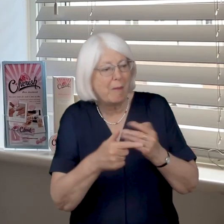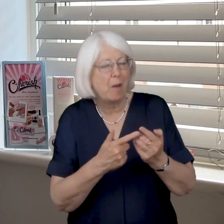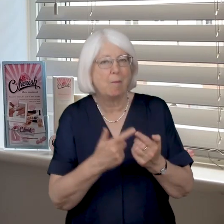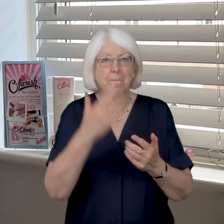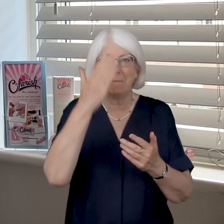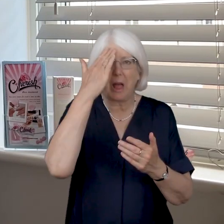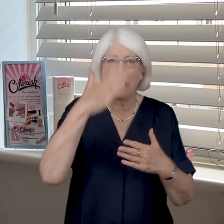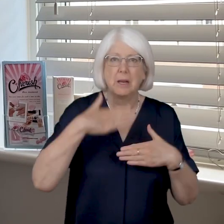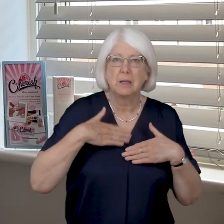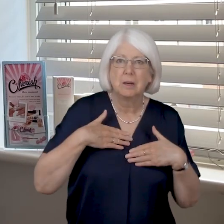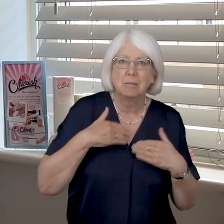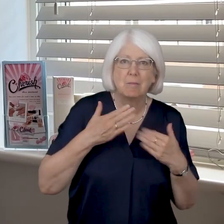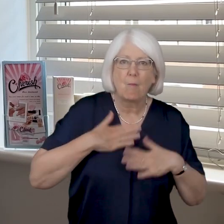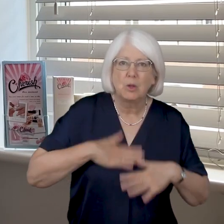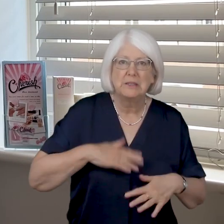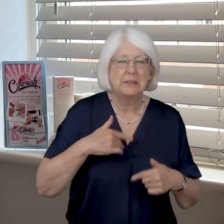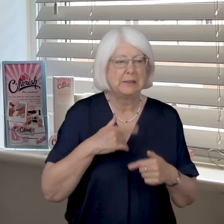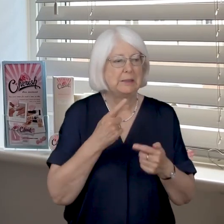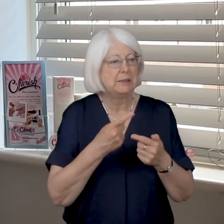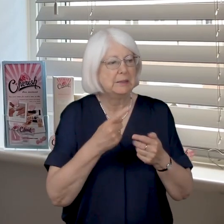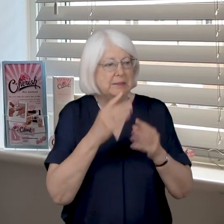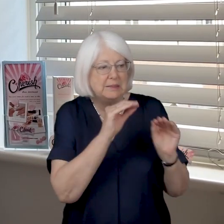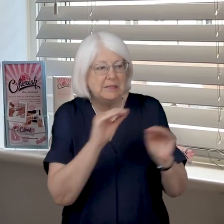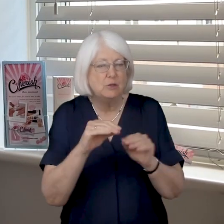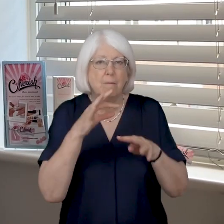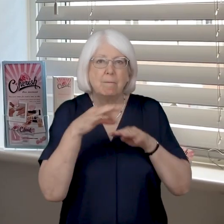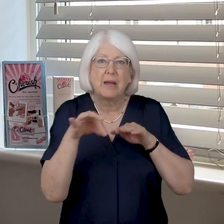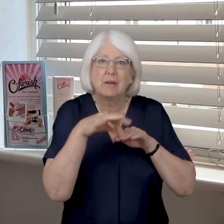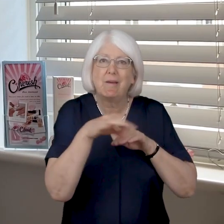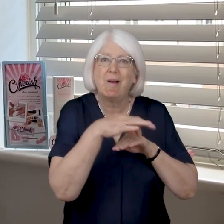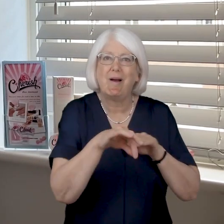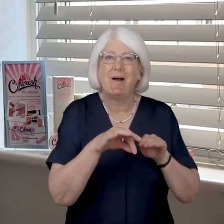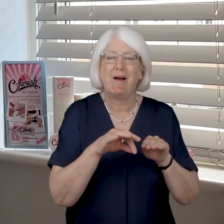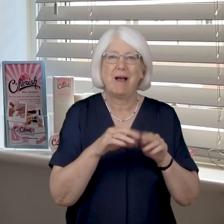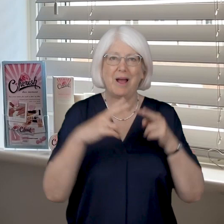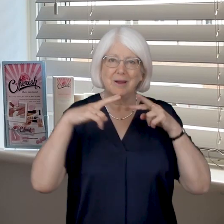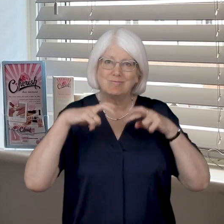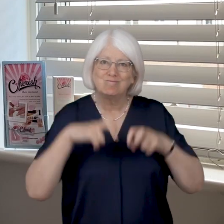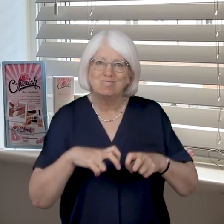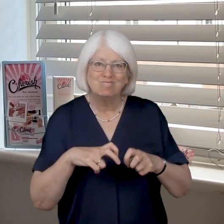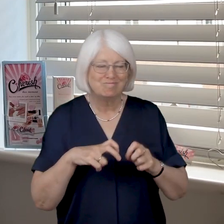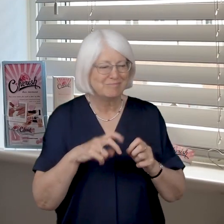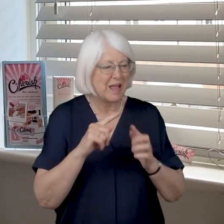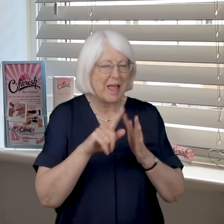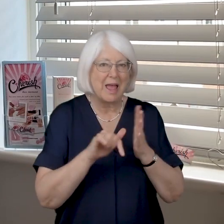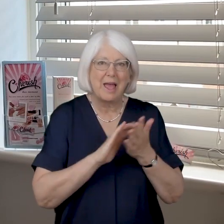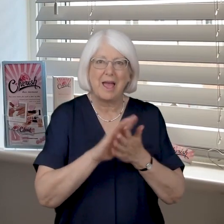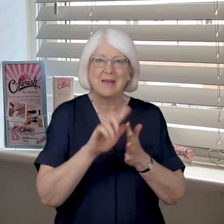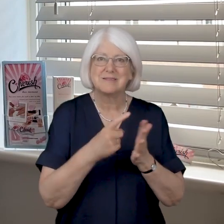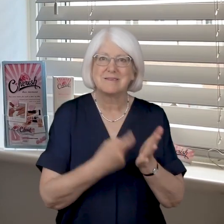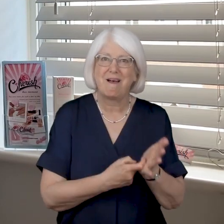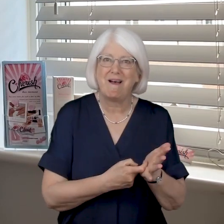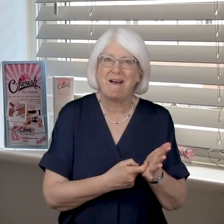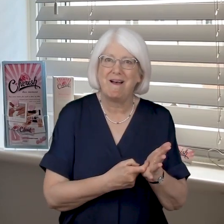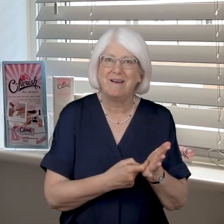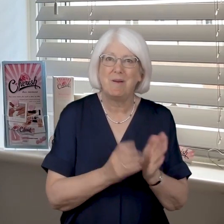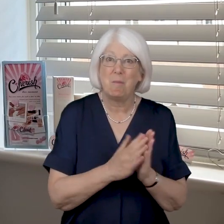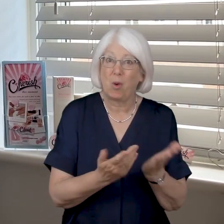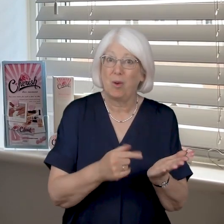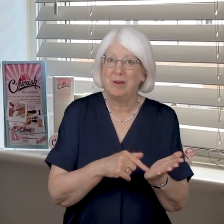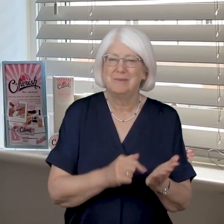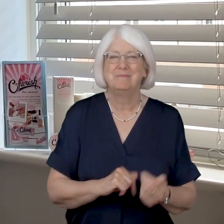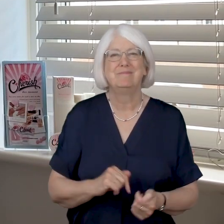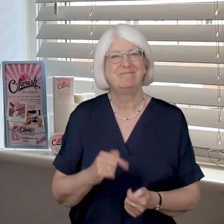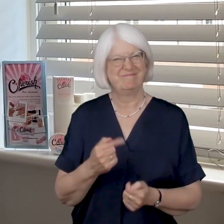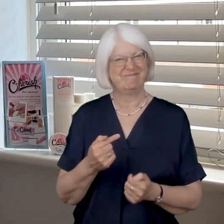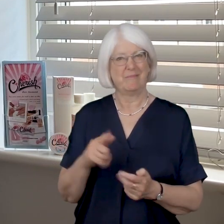issues and discovering the Book of Esther. Over the past 12 months, we have all weathered a storm, but in